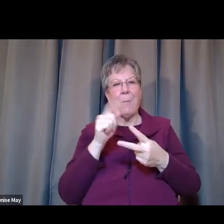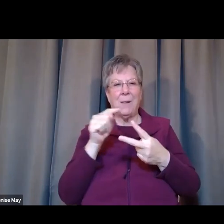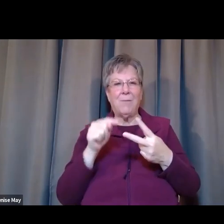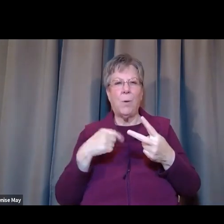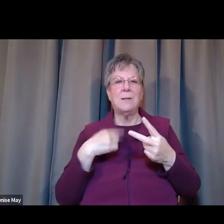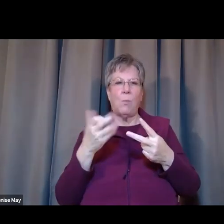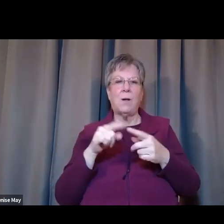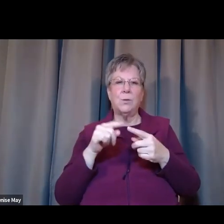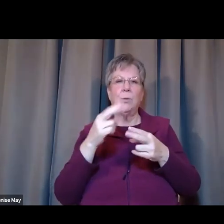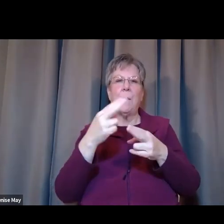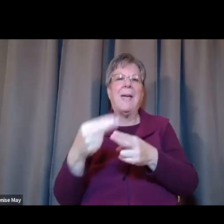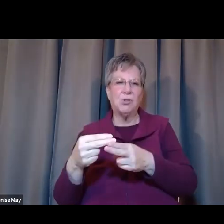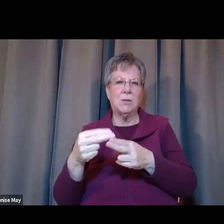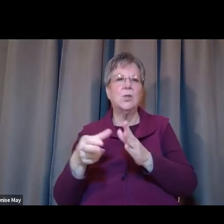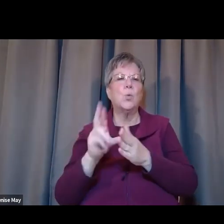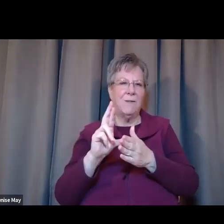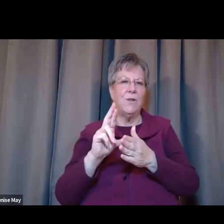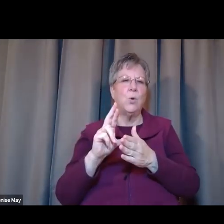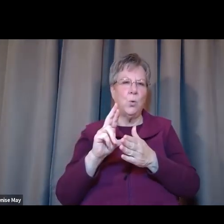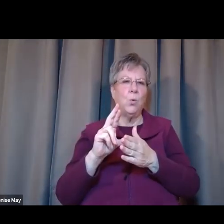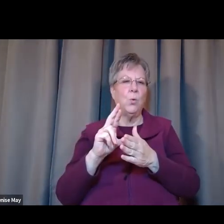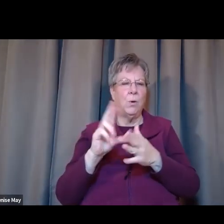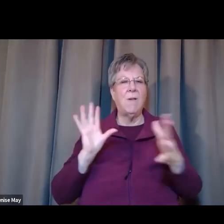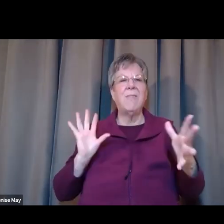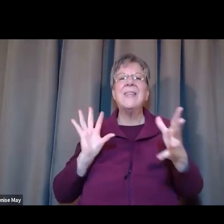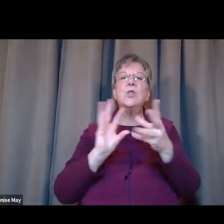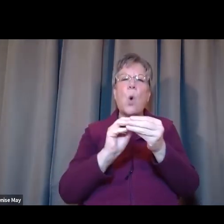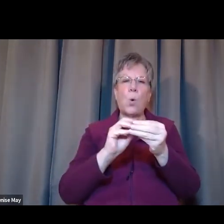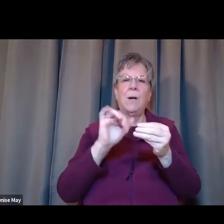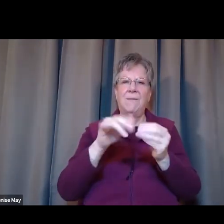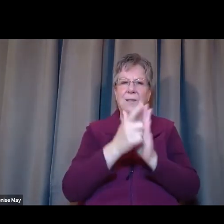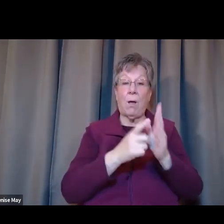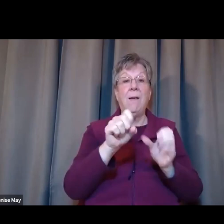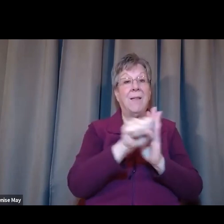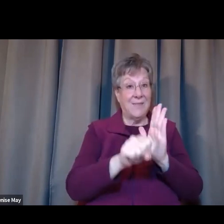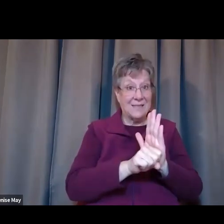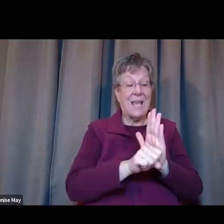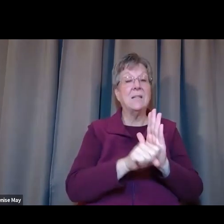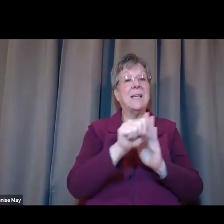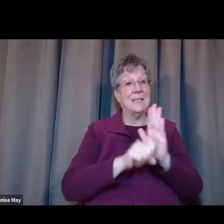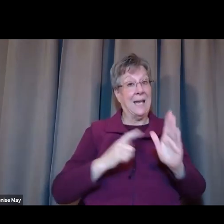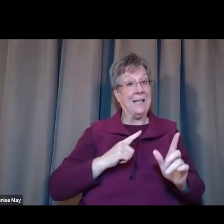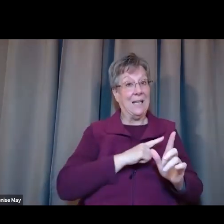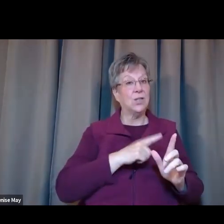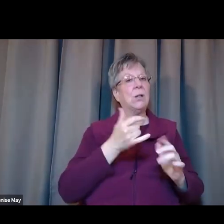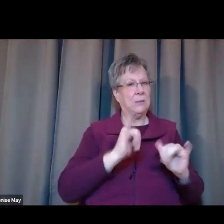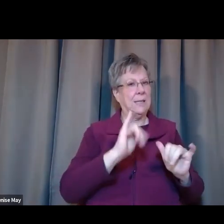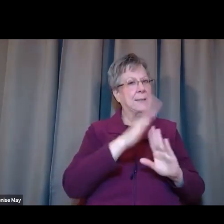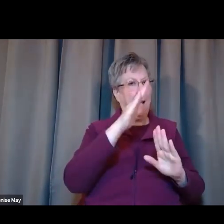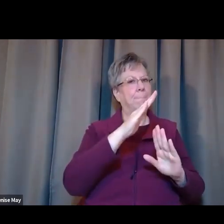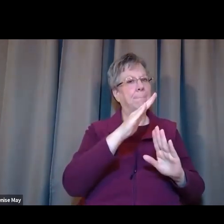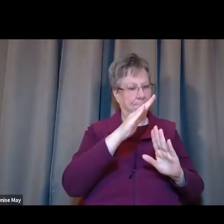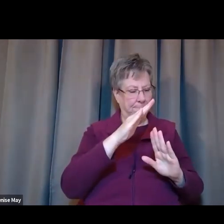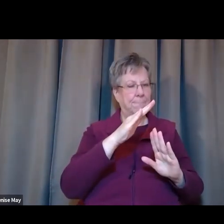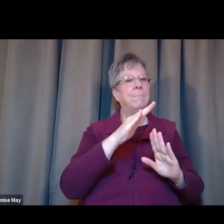reviewing the sum total of all of these laws. The states and state legislatures still dominate when it comes to election law and